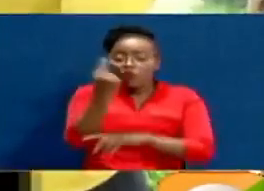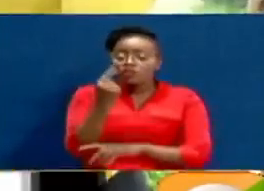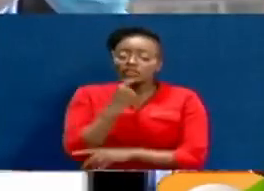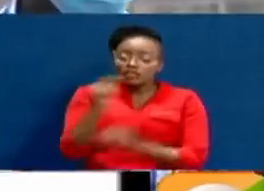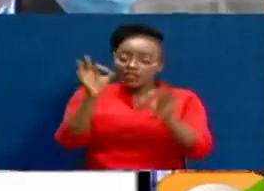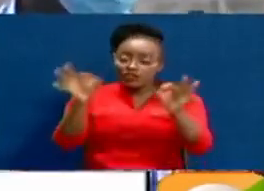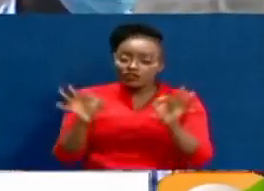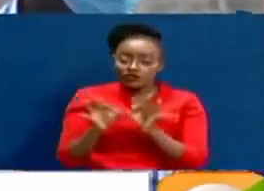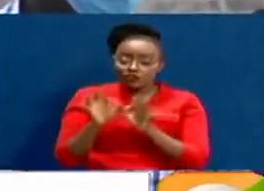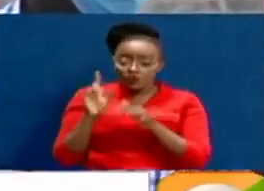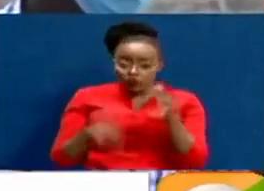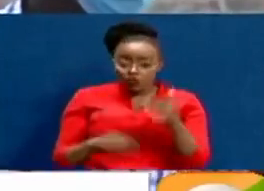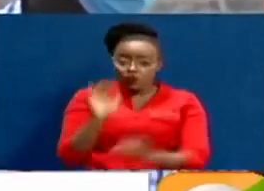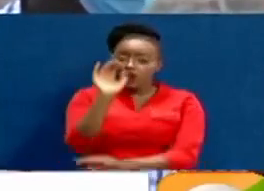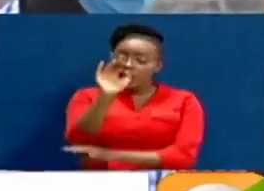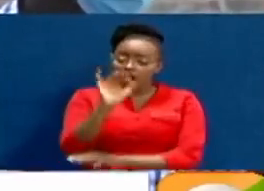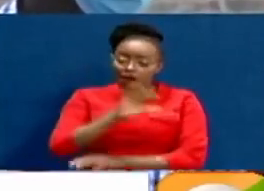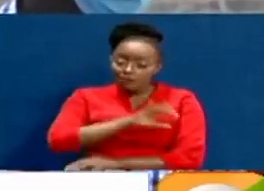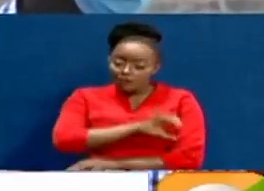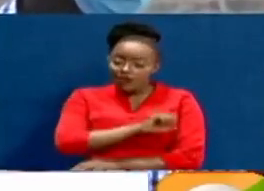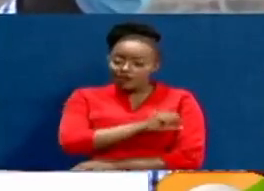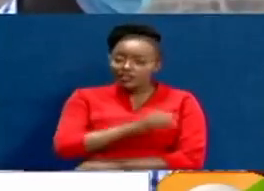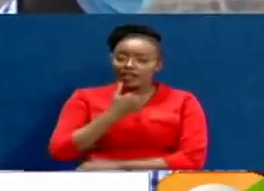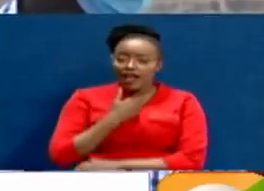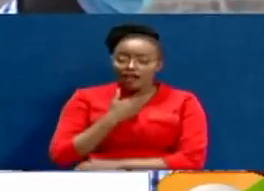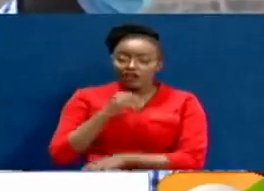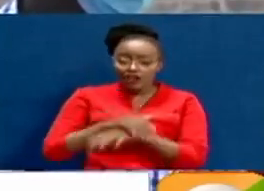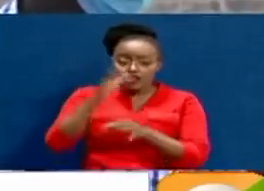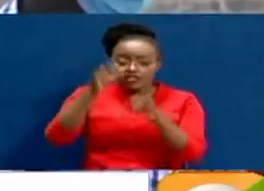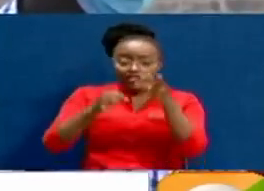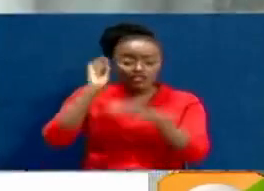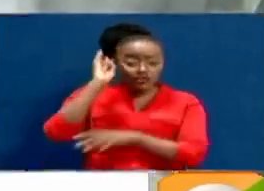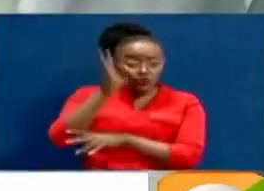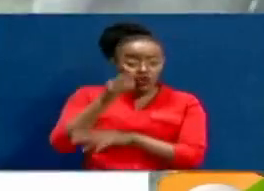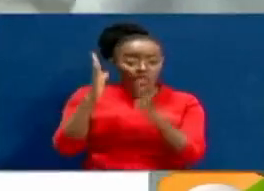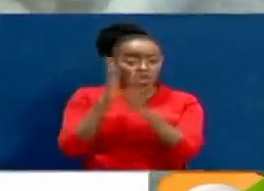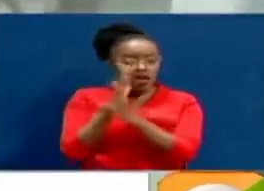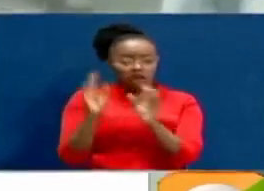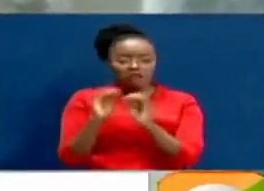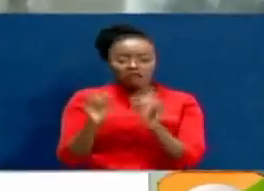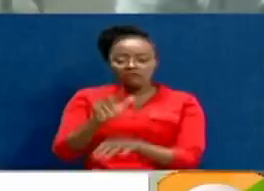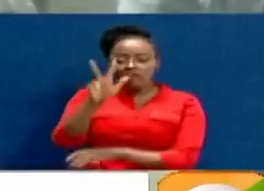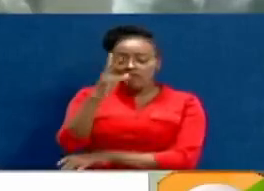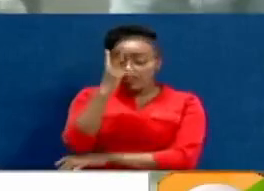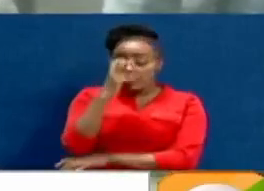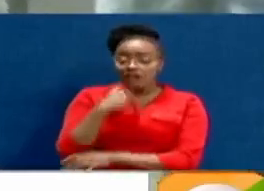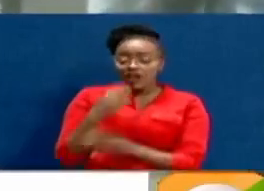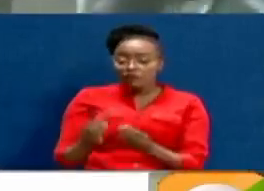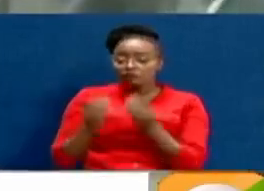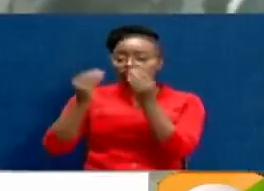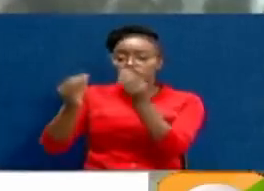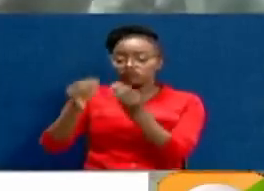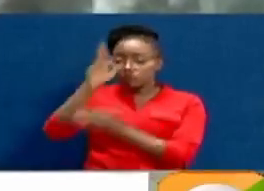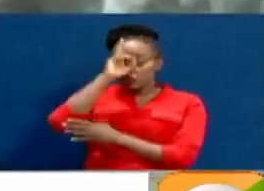ningeambia familia, ningeomba watulie na kutakuwa na haki na hakuna kitu ya kuficha. Meanwhile, the three suspects were handed over